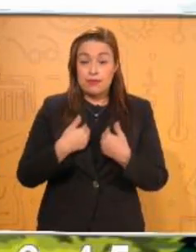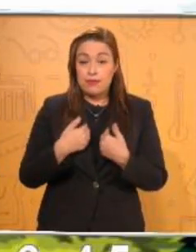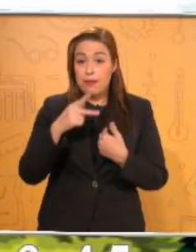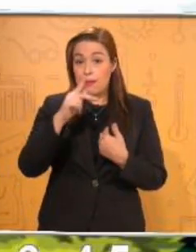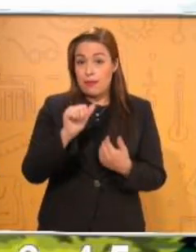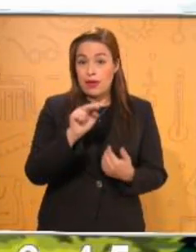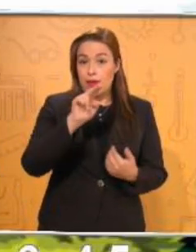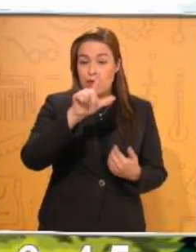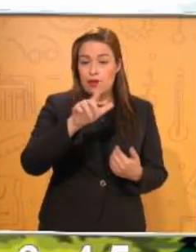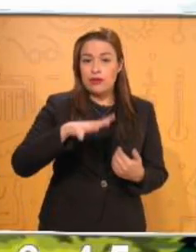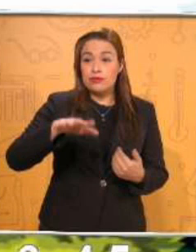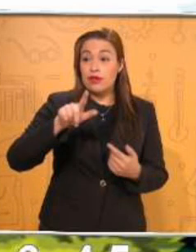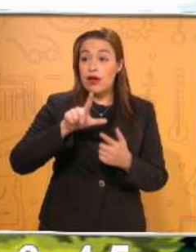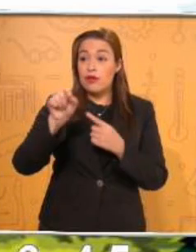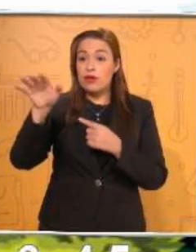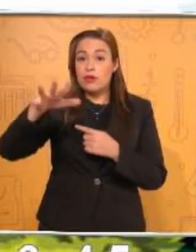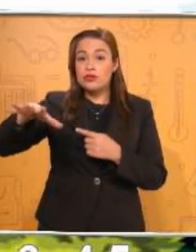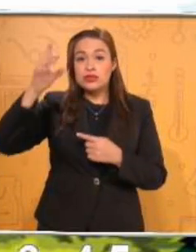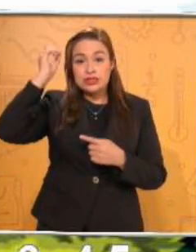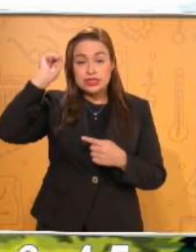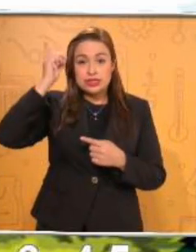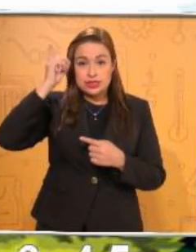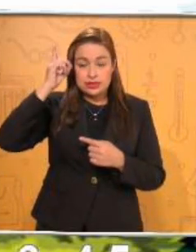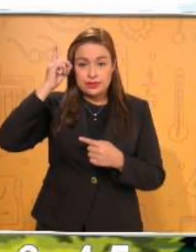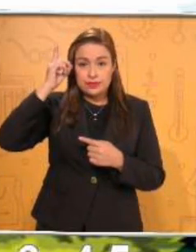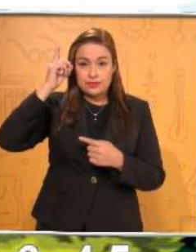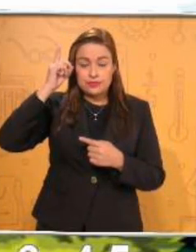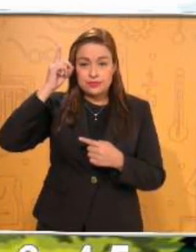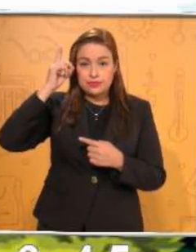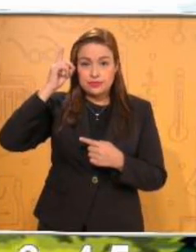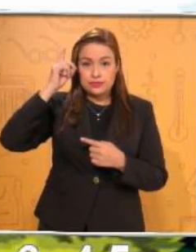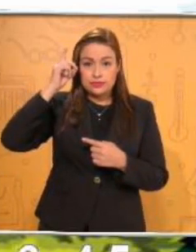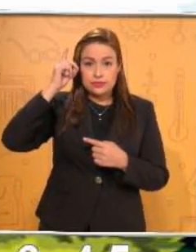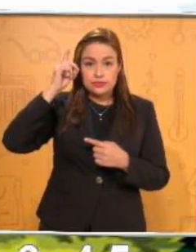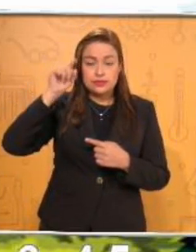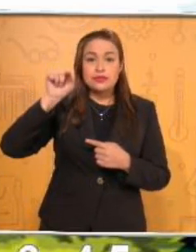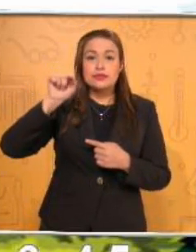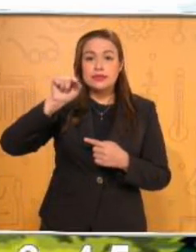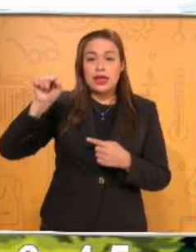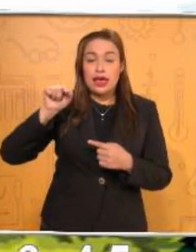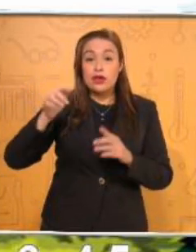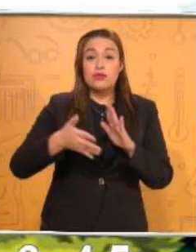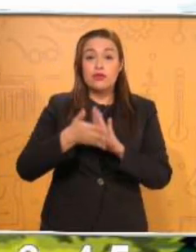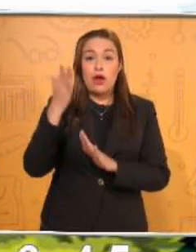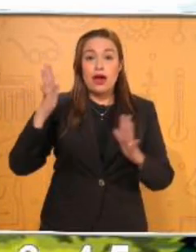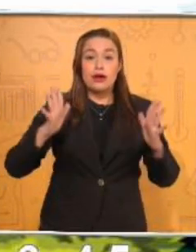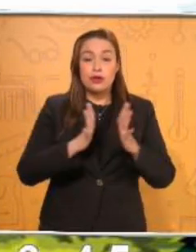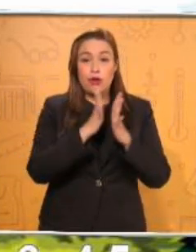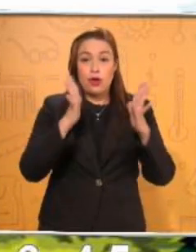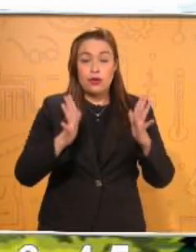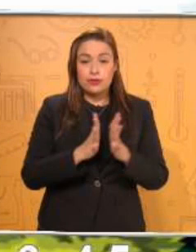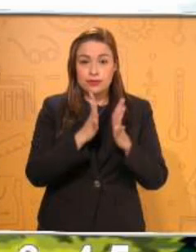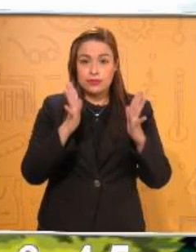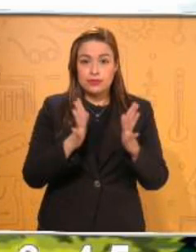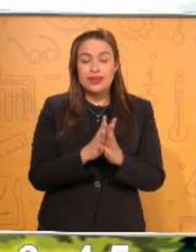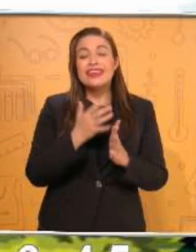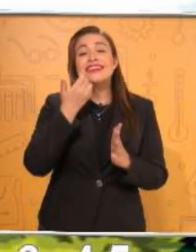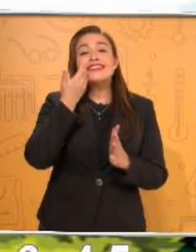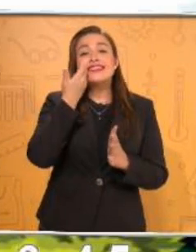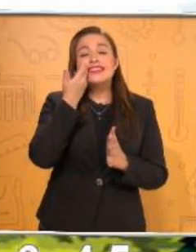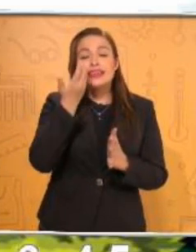horse because there was going to be a competition and he wanted to win